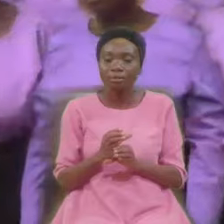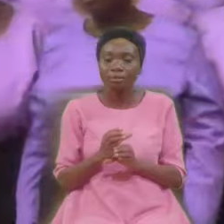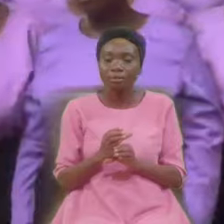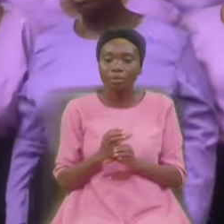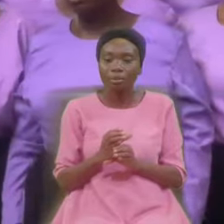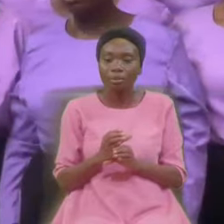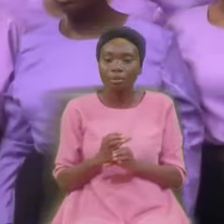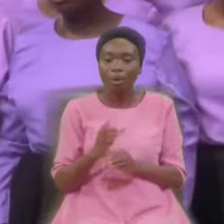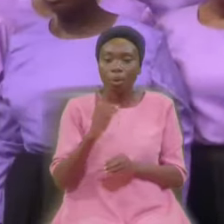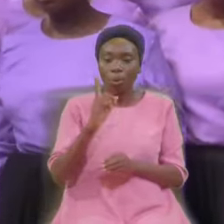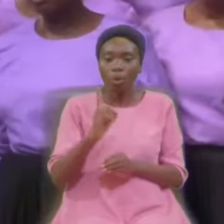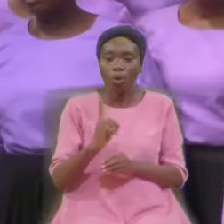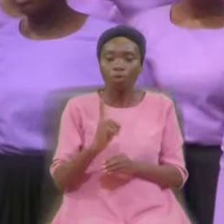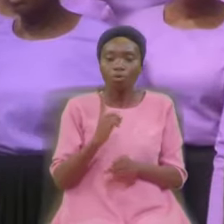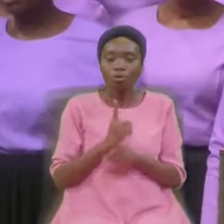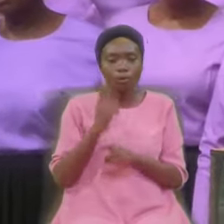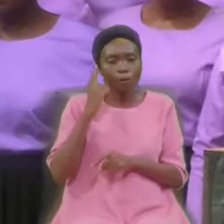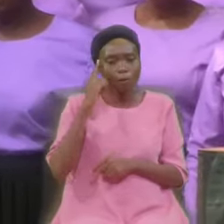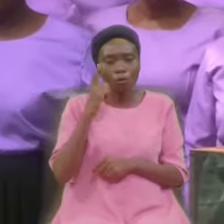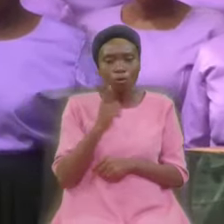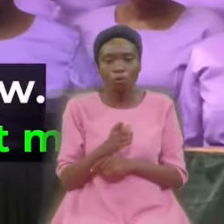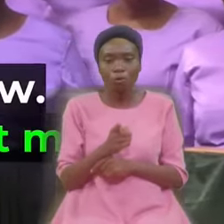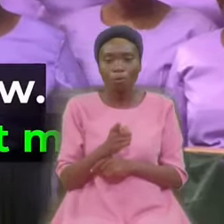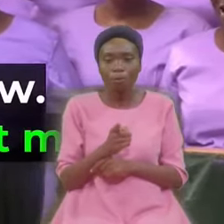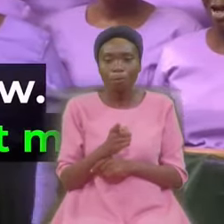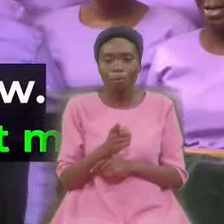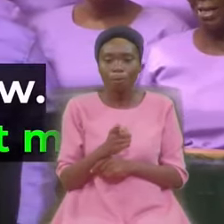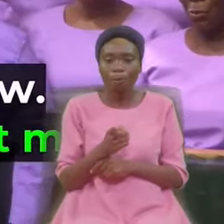making. There's one just for you.